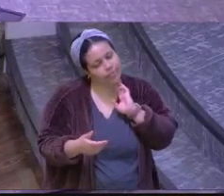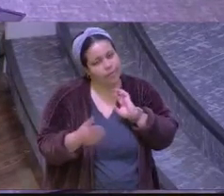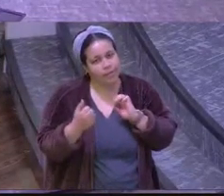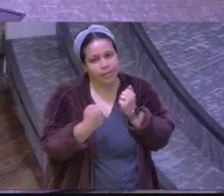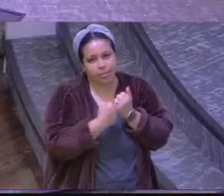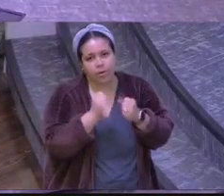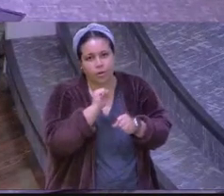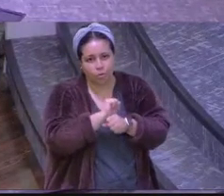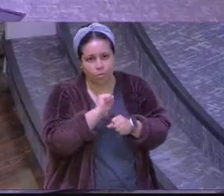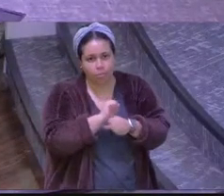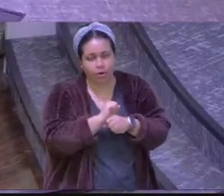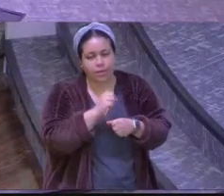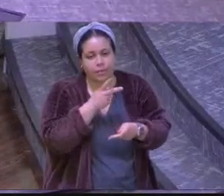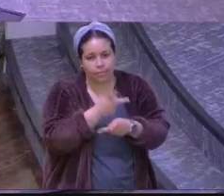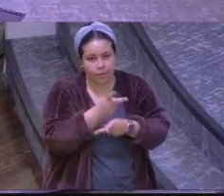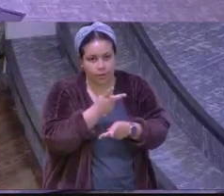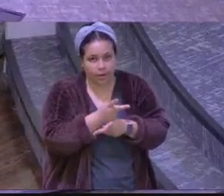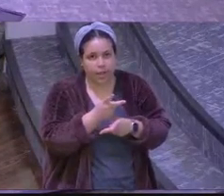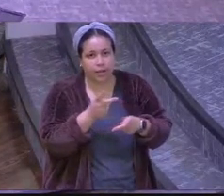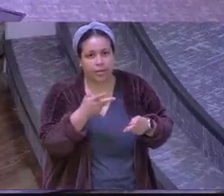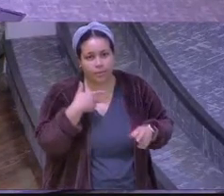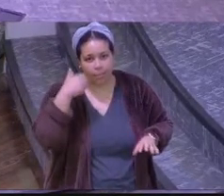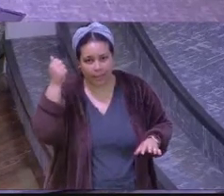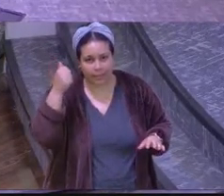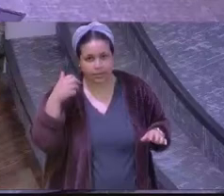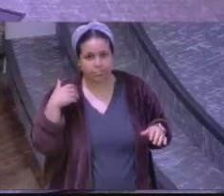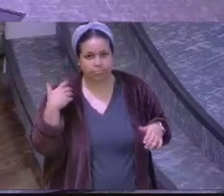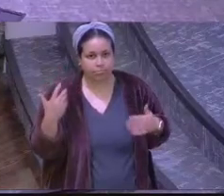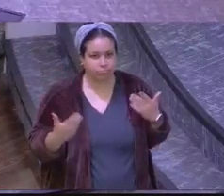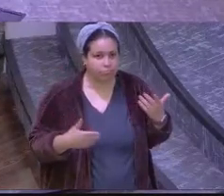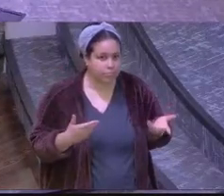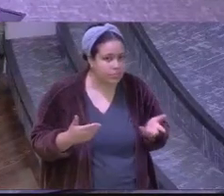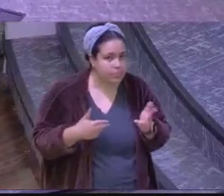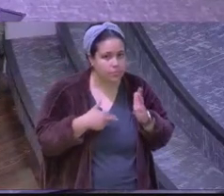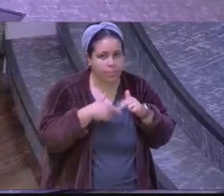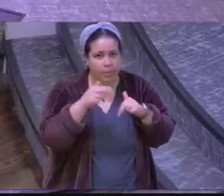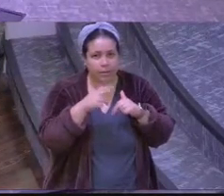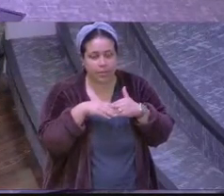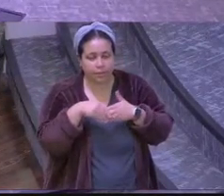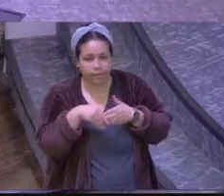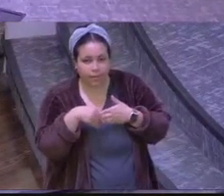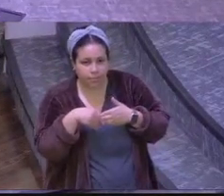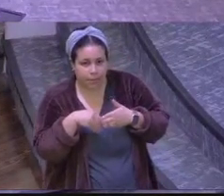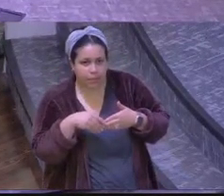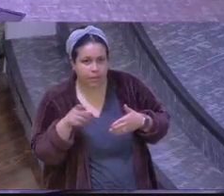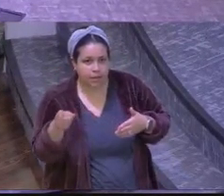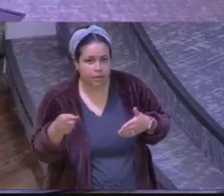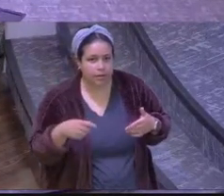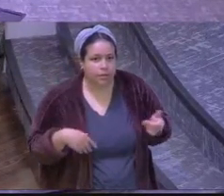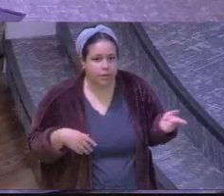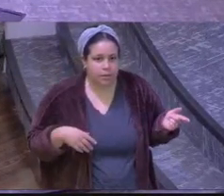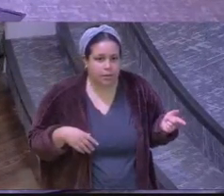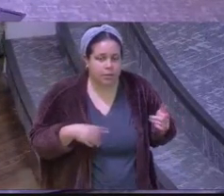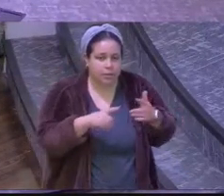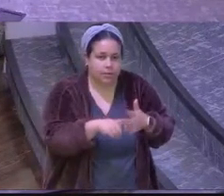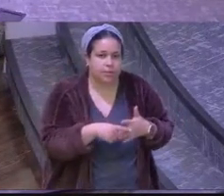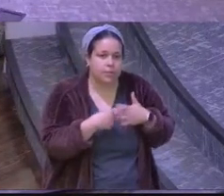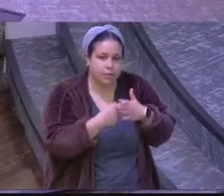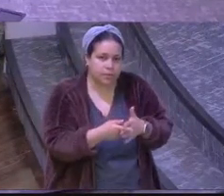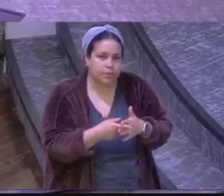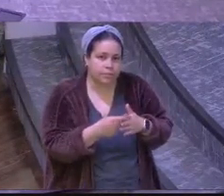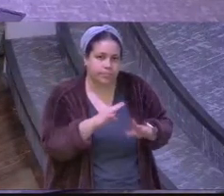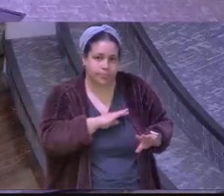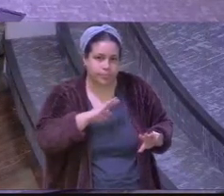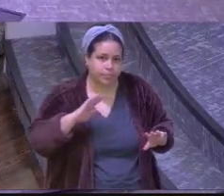trying to figure out what the best needs are within their own buildings and that flexibility we give them there. So, and again, of course, the Board of